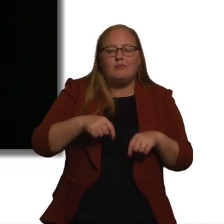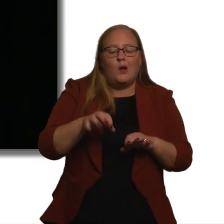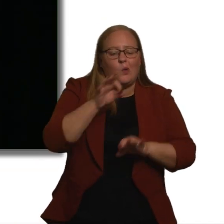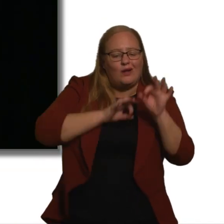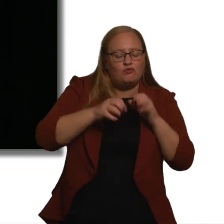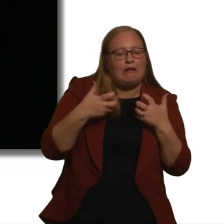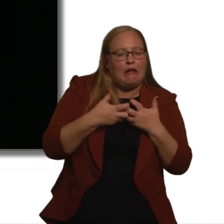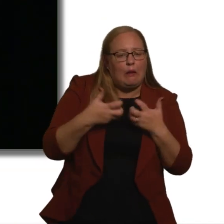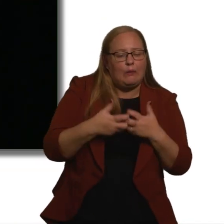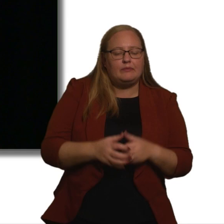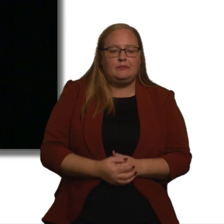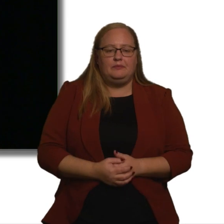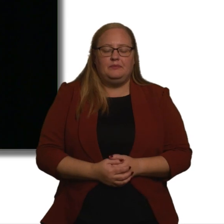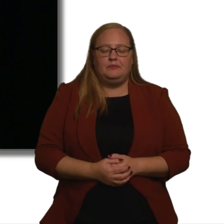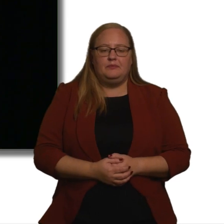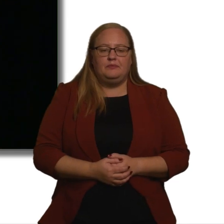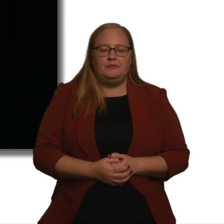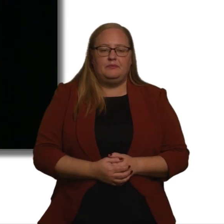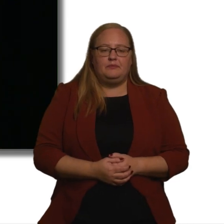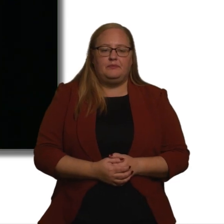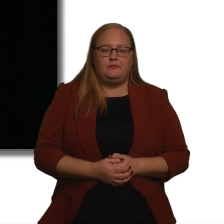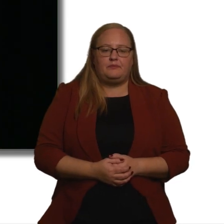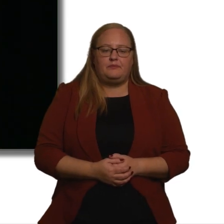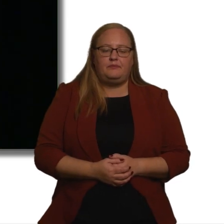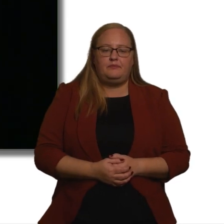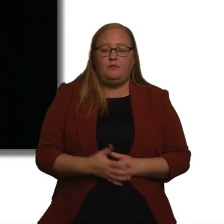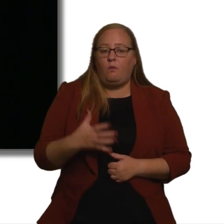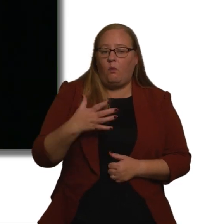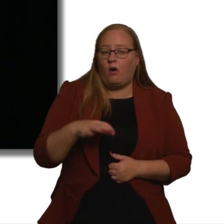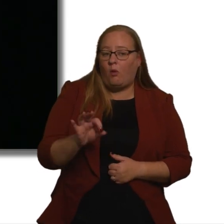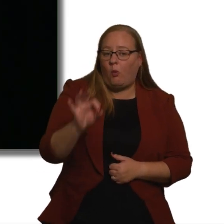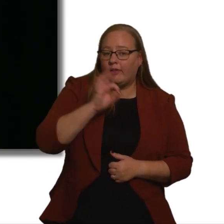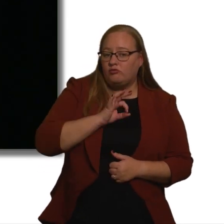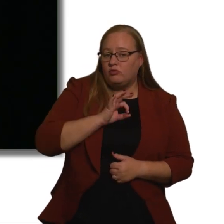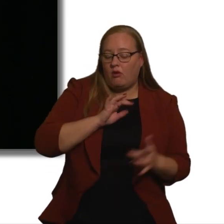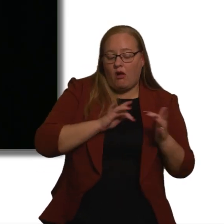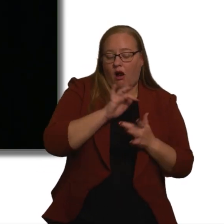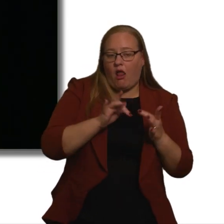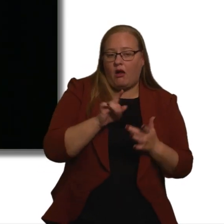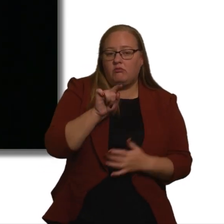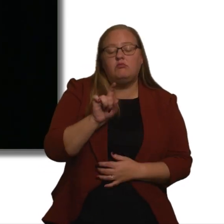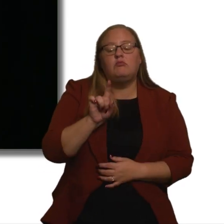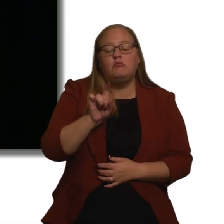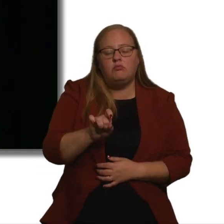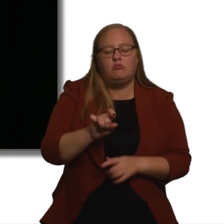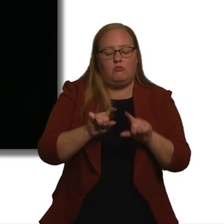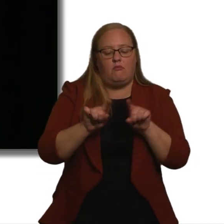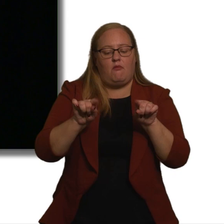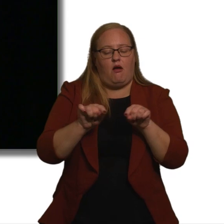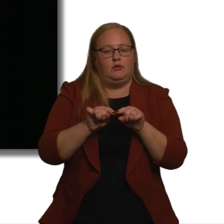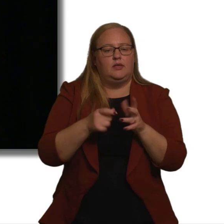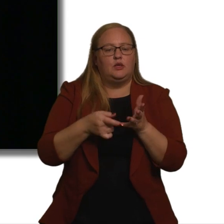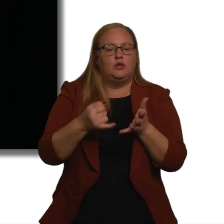question to tonight's meeting. To ask a question, if you're online, simply click on the Submit a